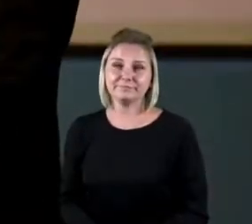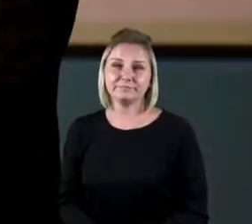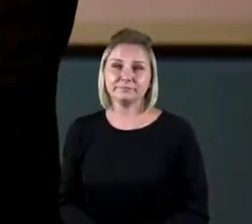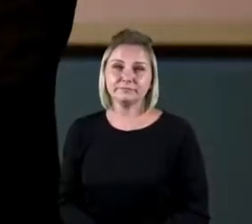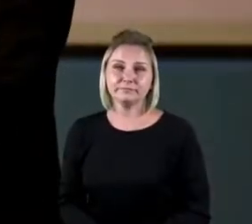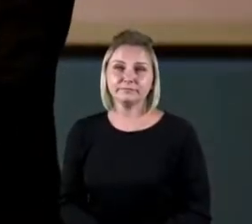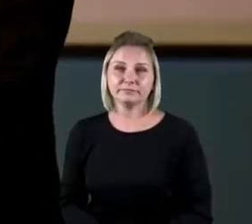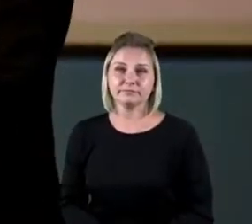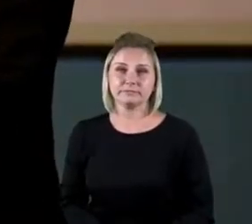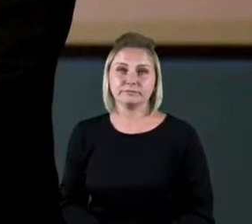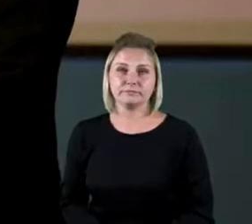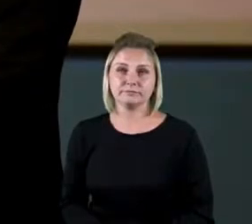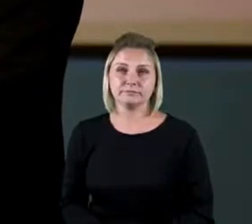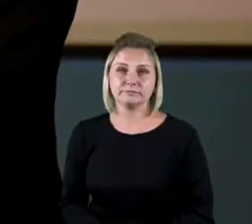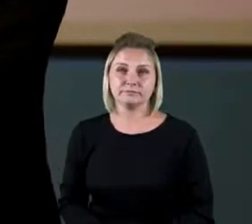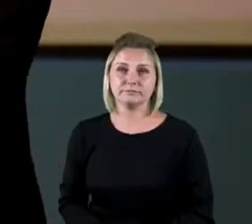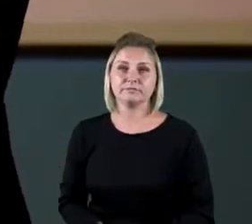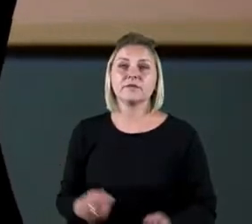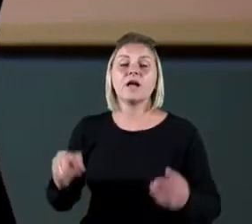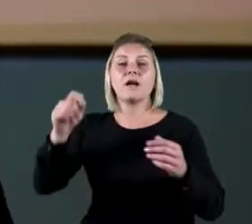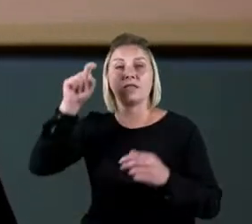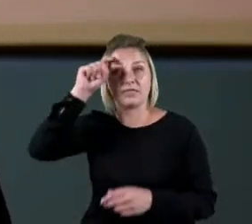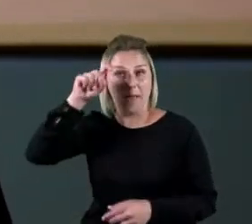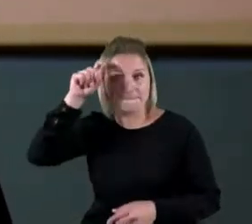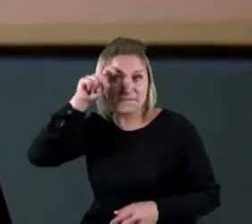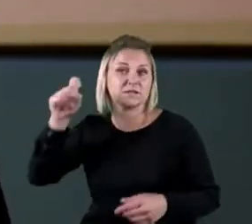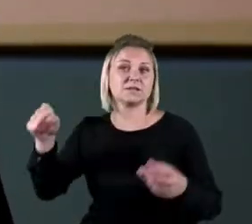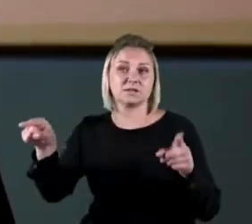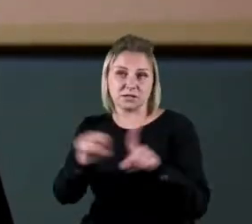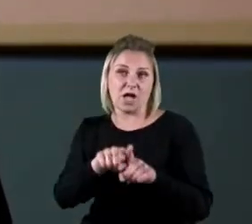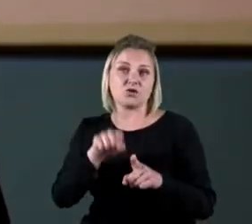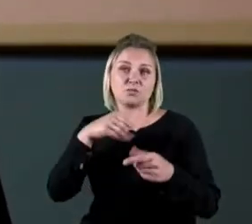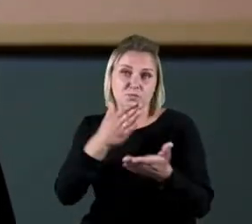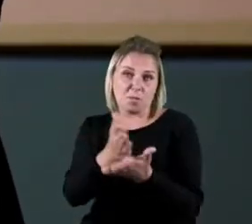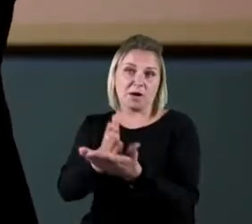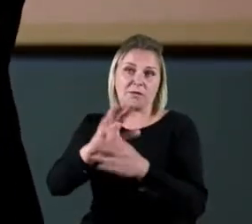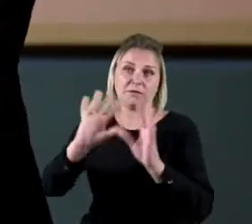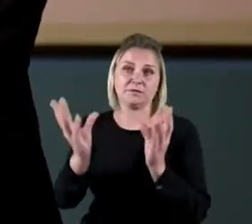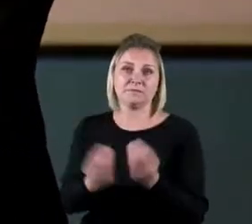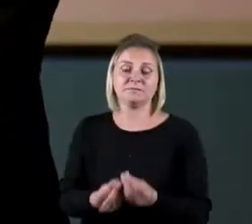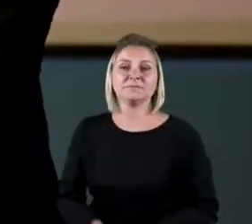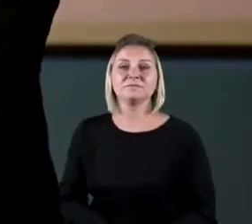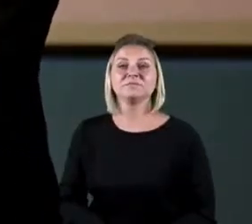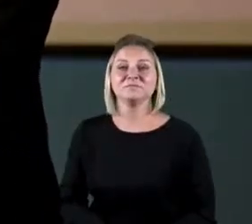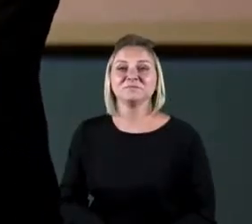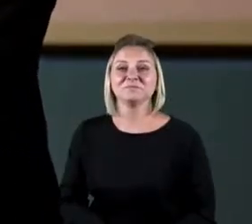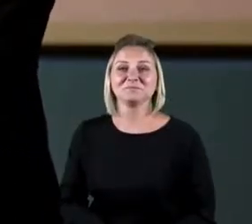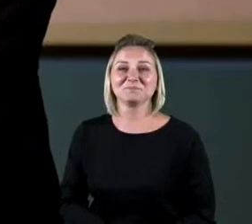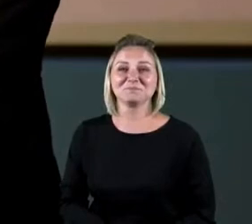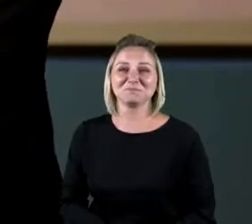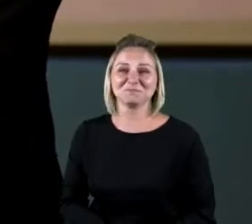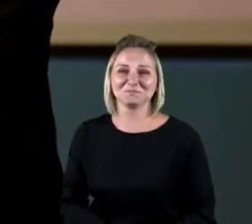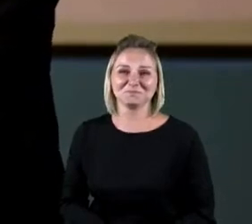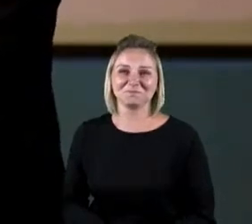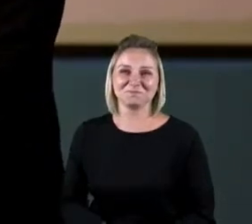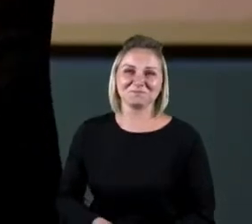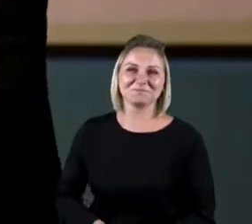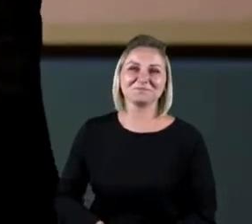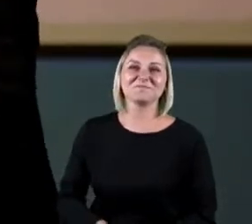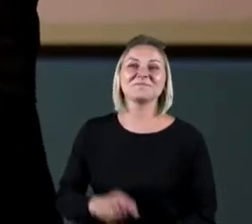in Yemen. We are doing that in Jakarta, in